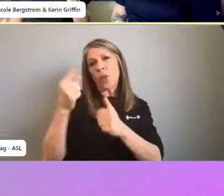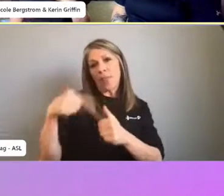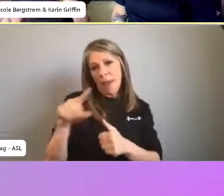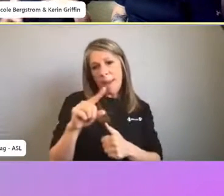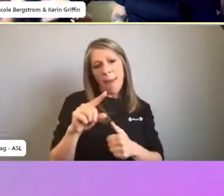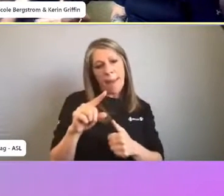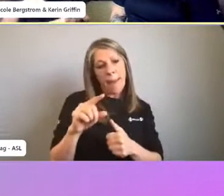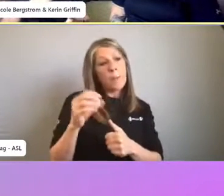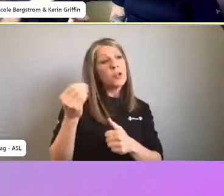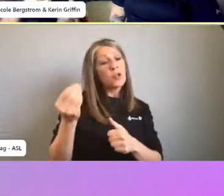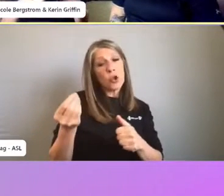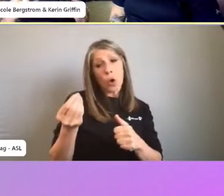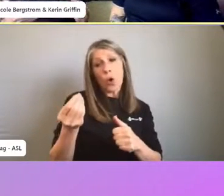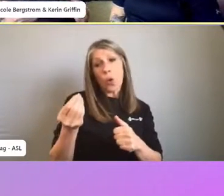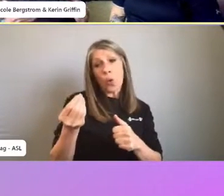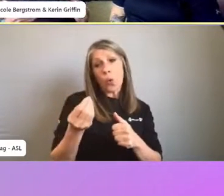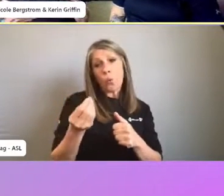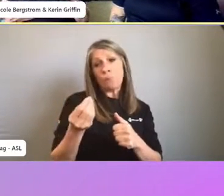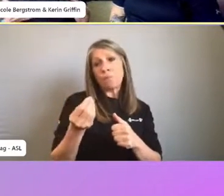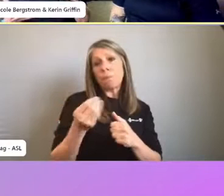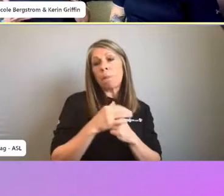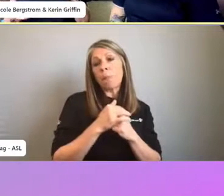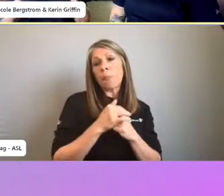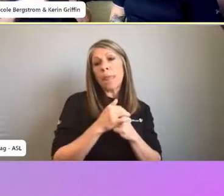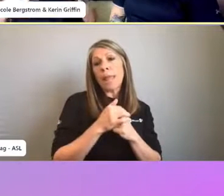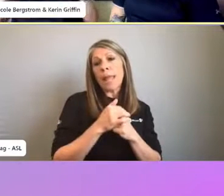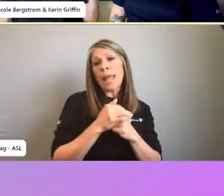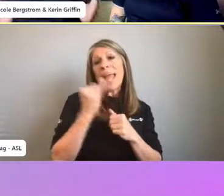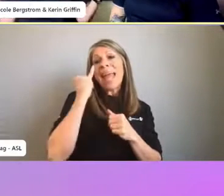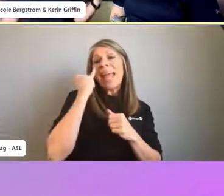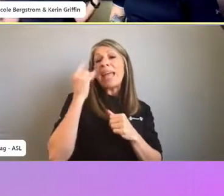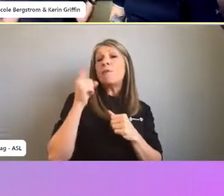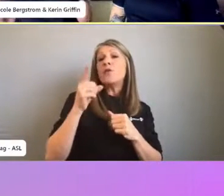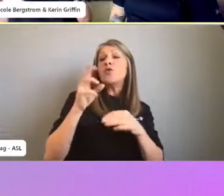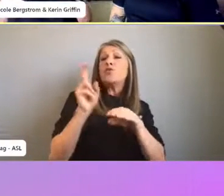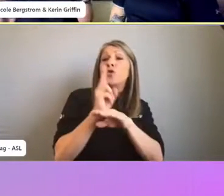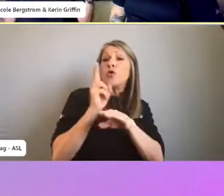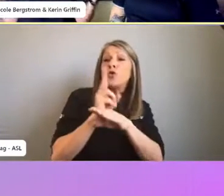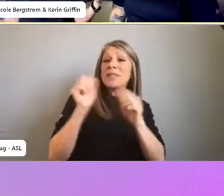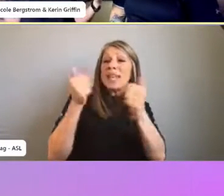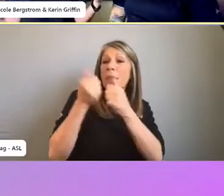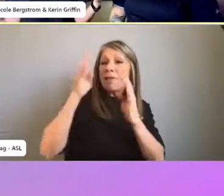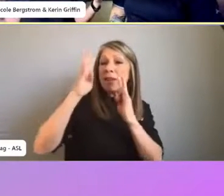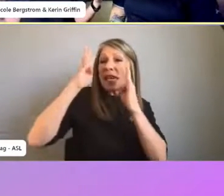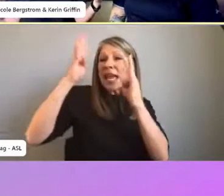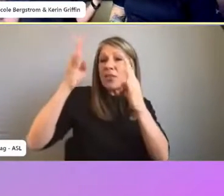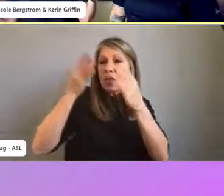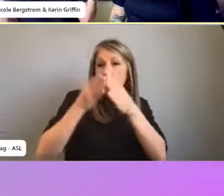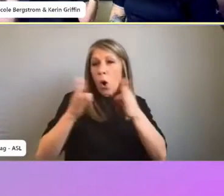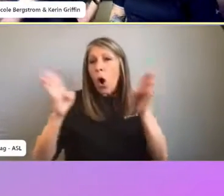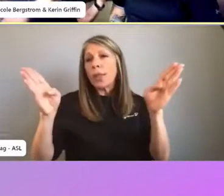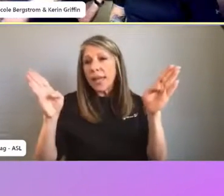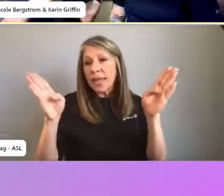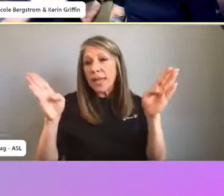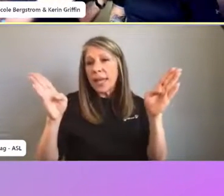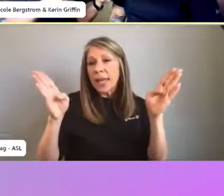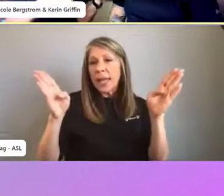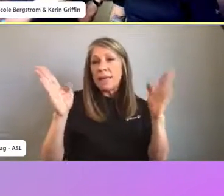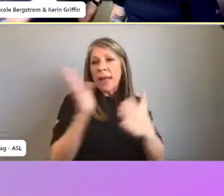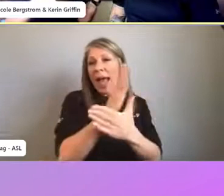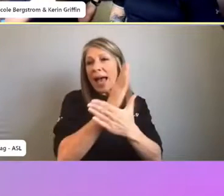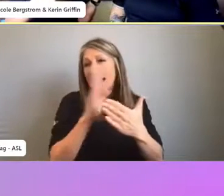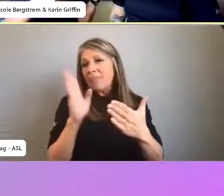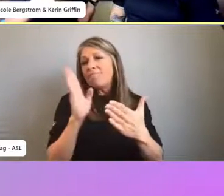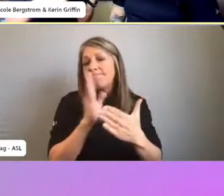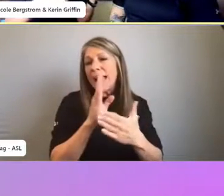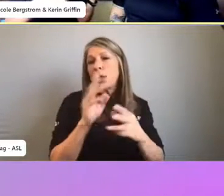So again, I think if you take gamification broadly or as a spectrum, and you look at